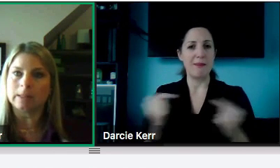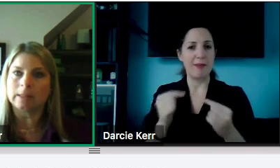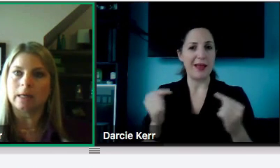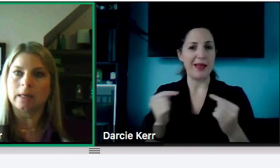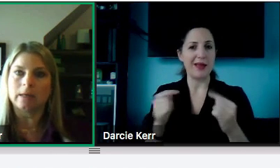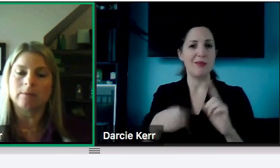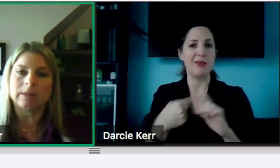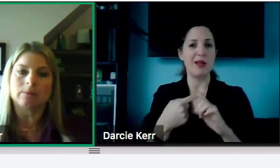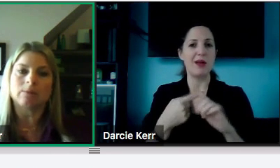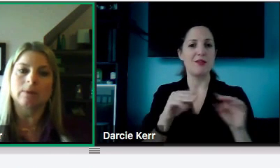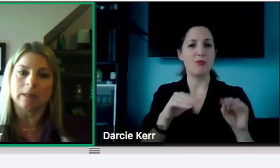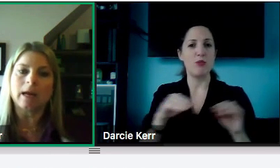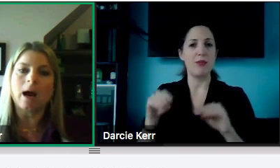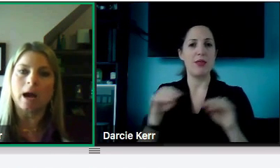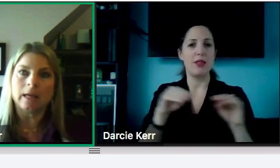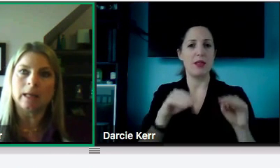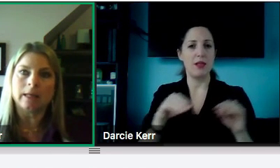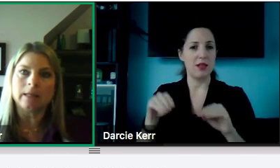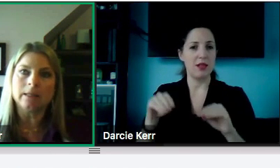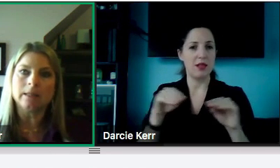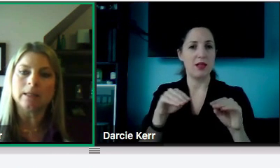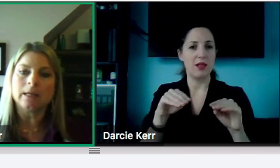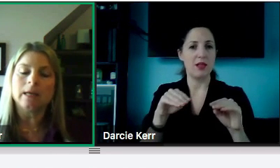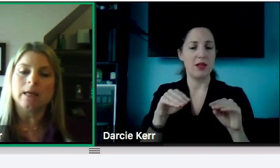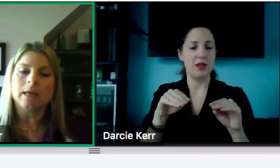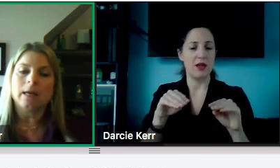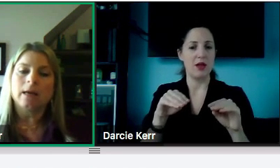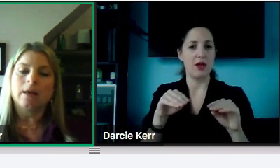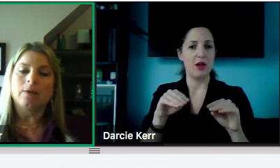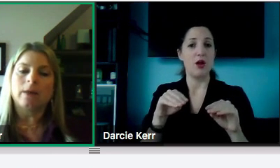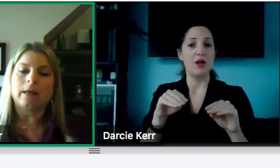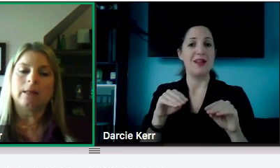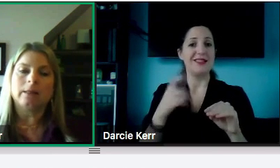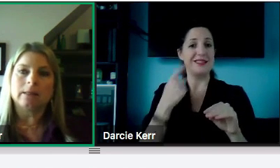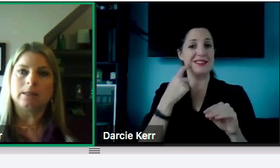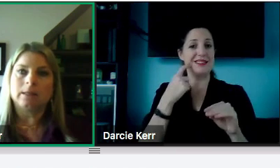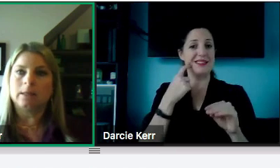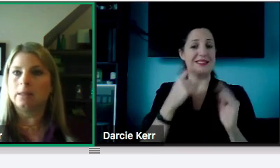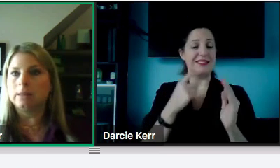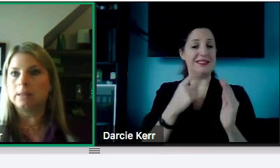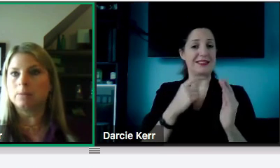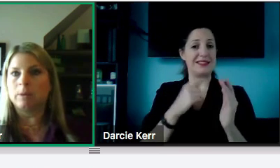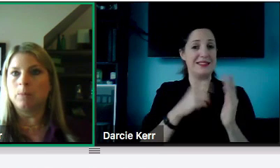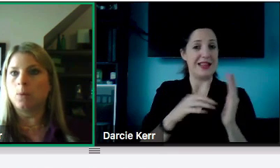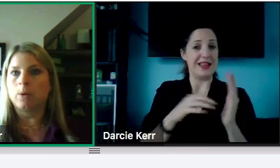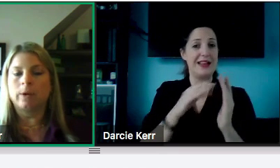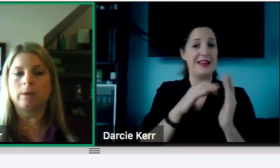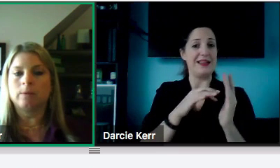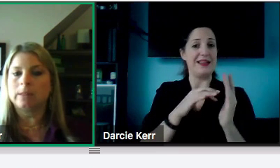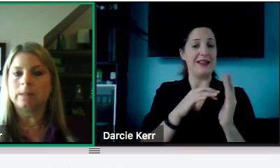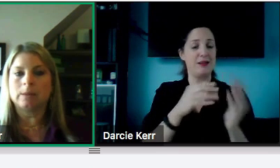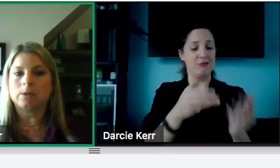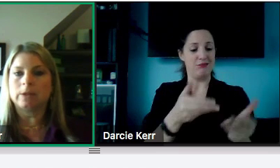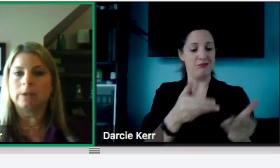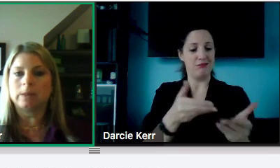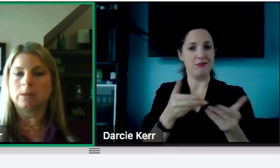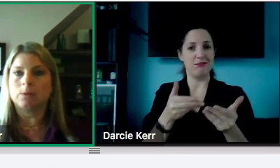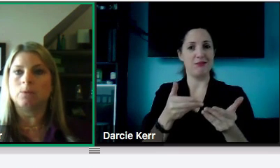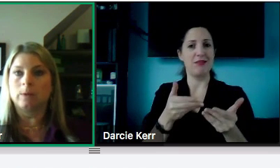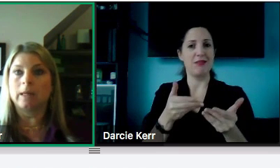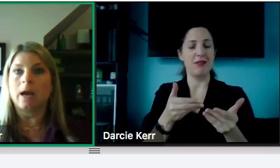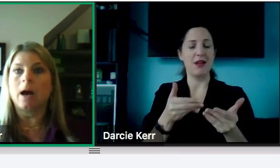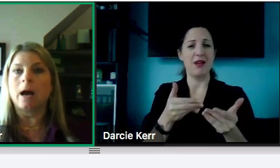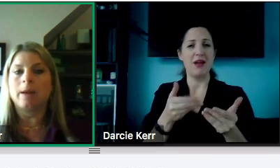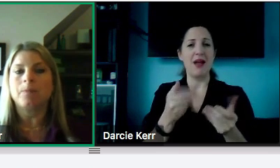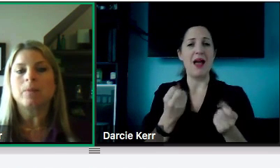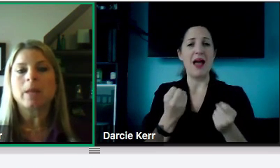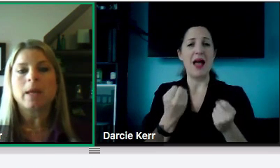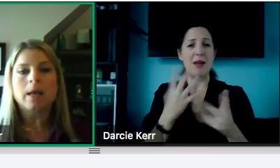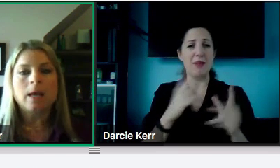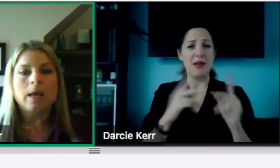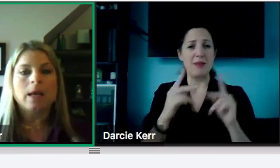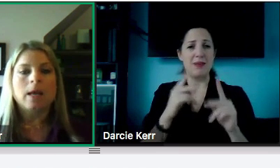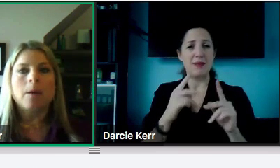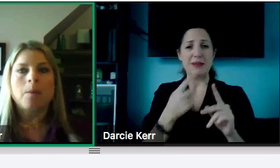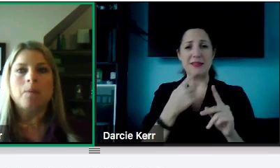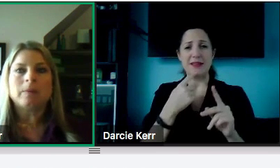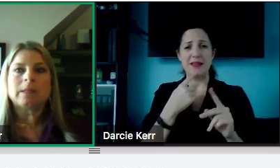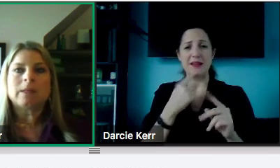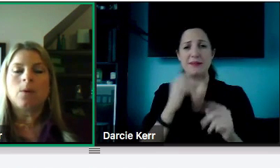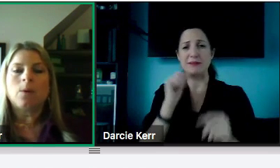out in the study. It was really highlighted. The incidence reported was just really